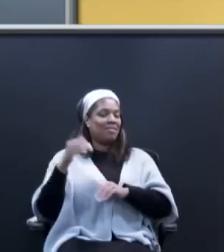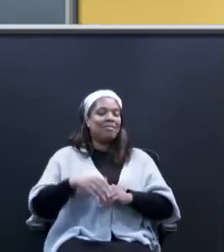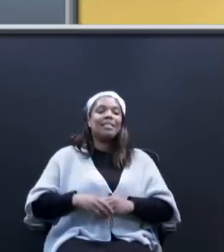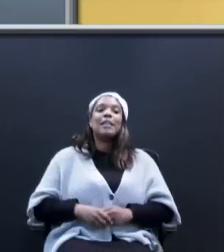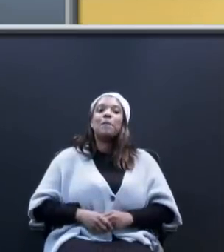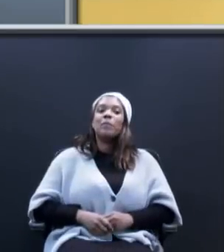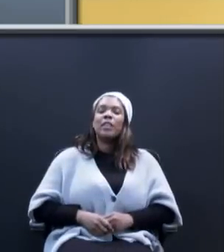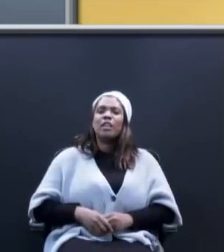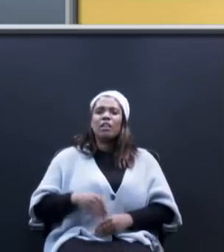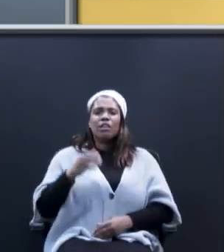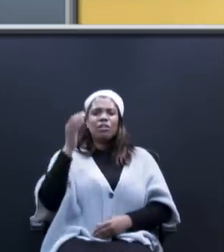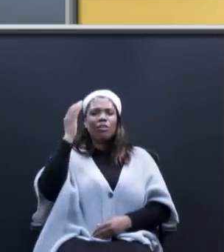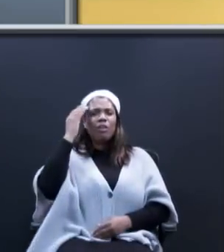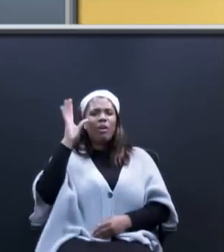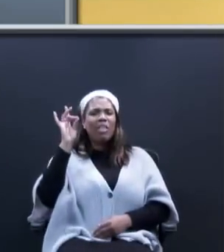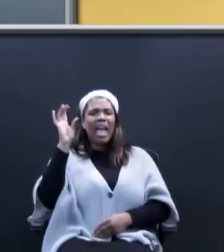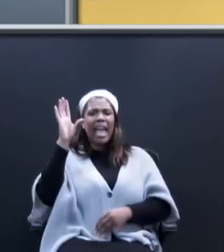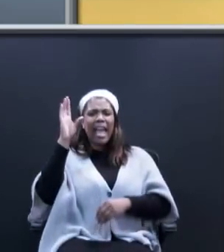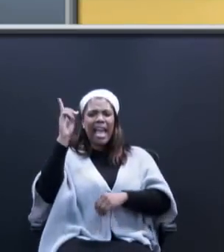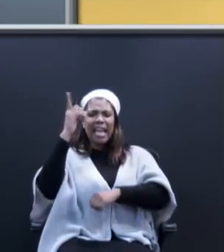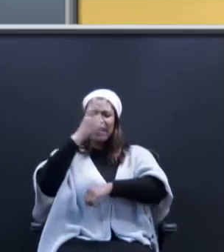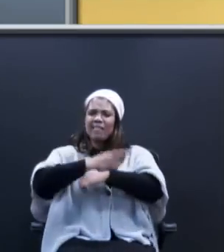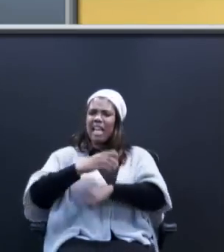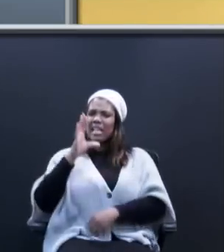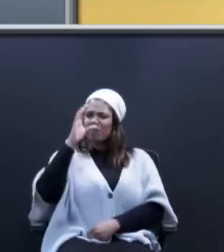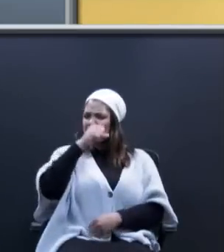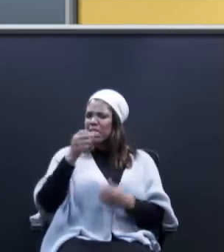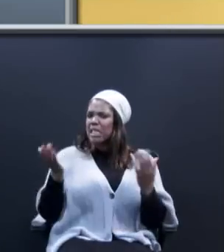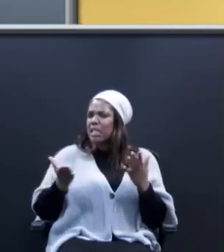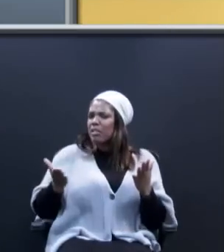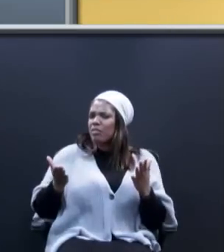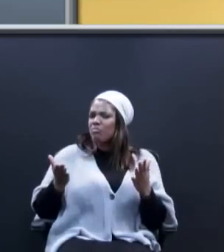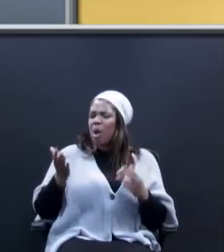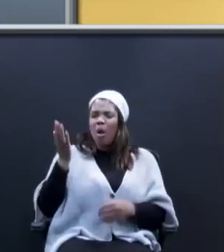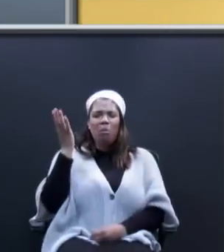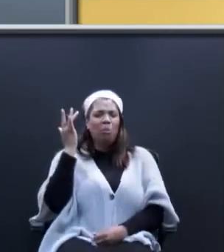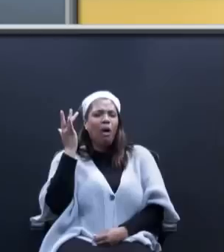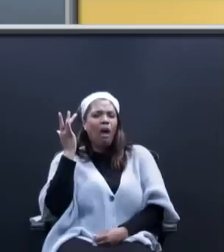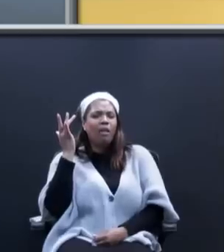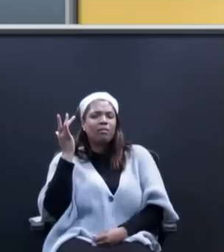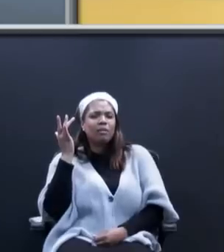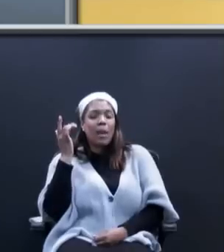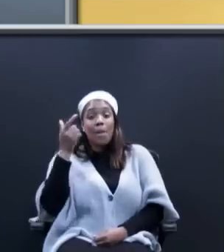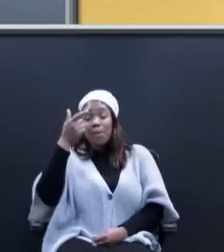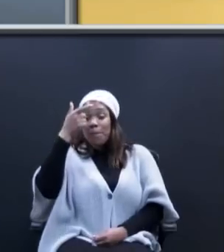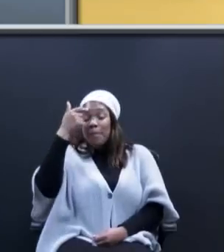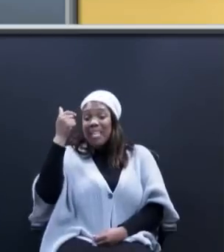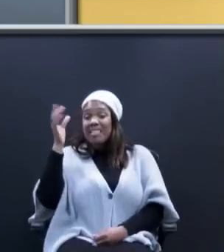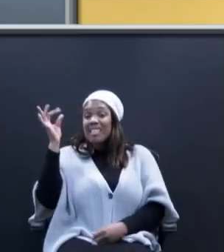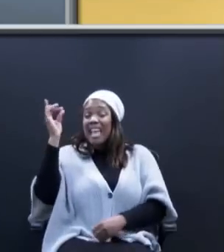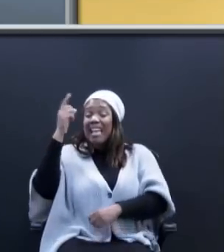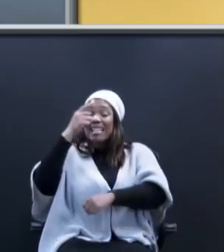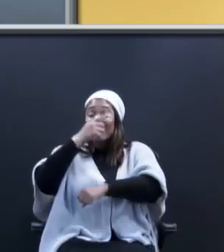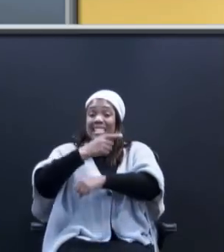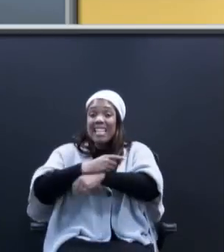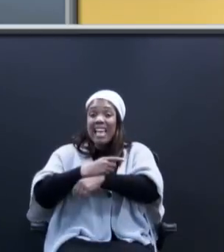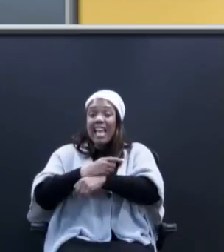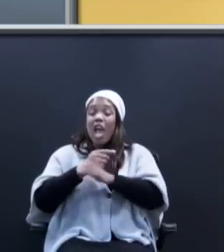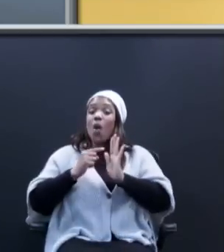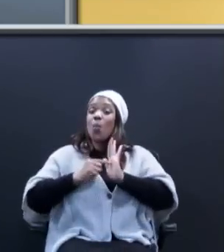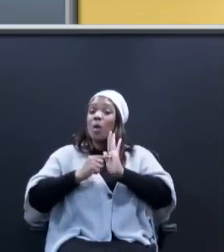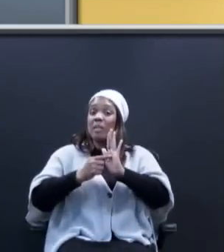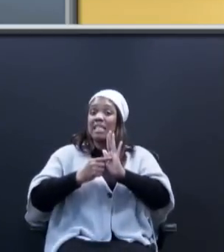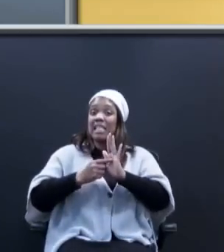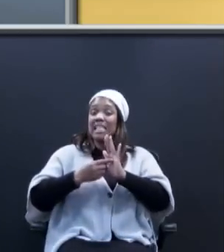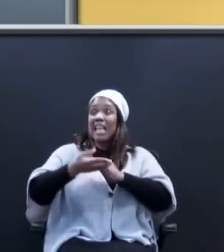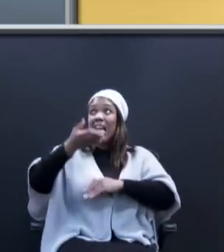Yes. Why is the 8th day missing here? Because the 8th day, sisters and brothers, represent the Father's kingdom.